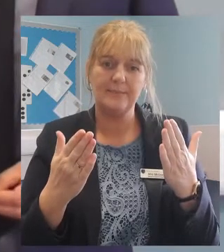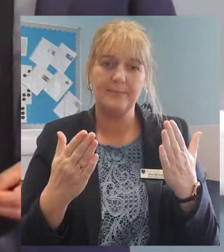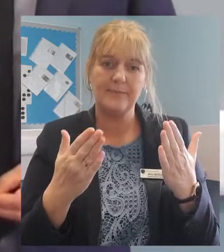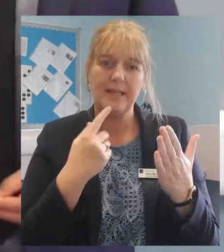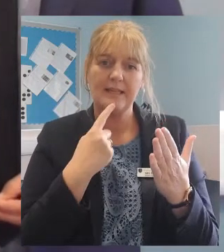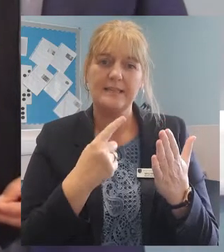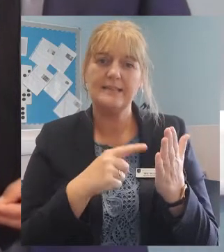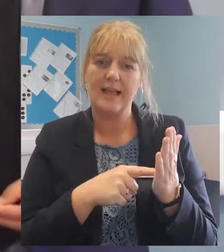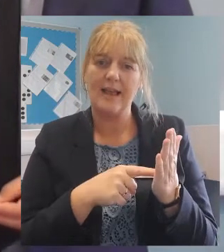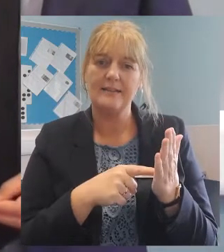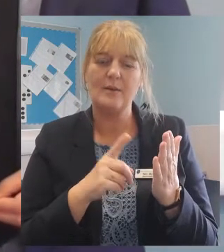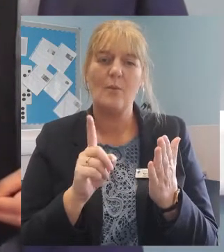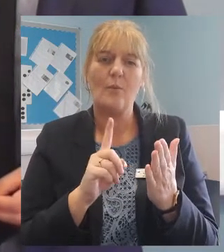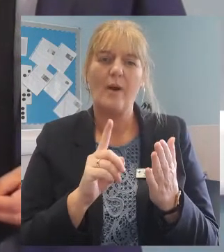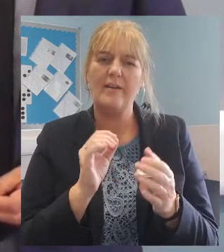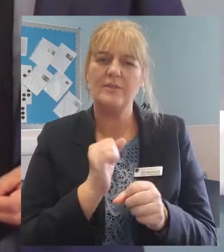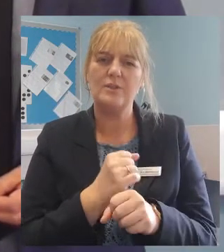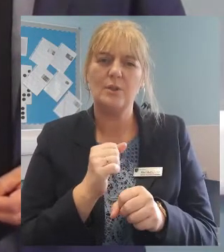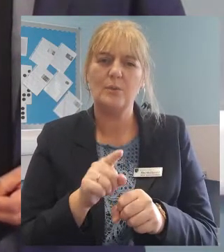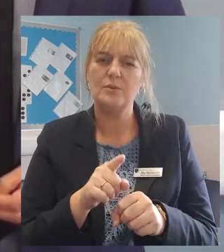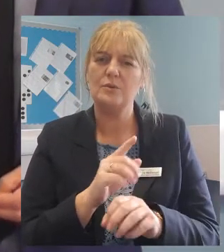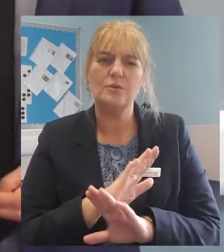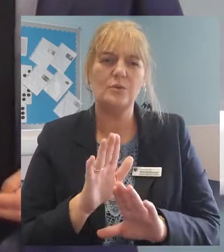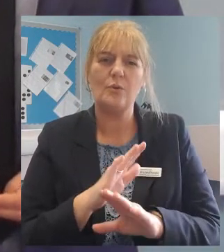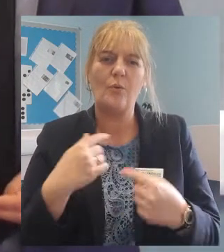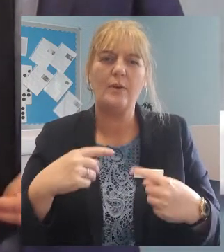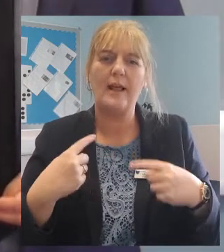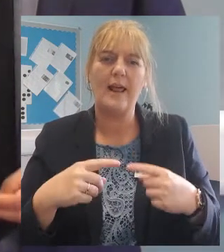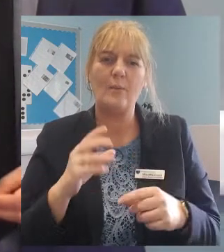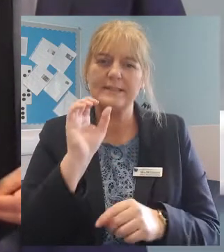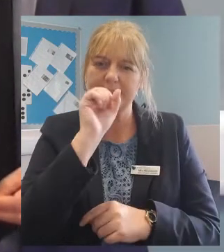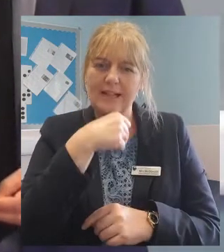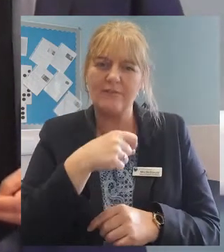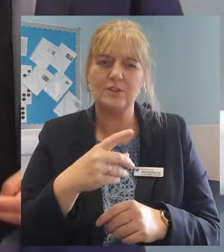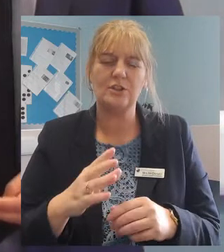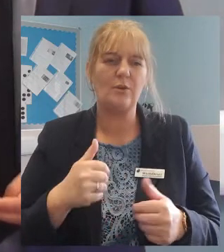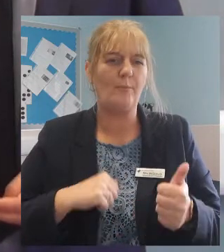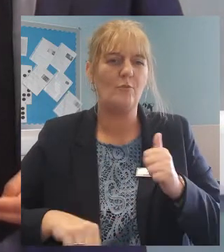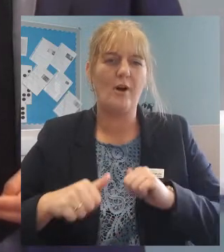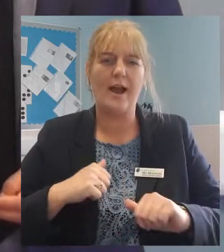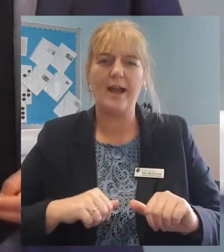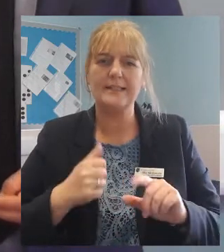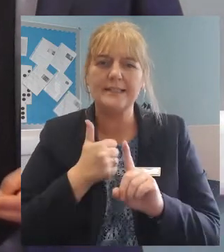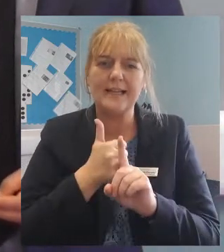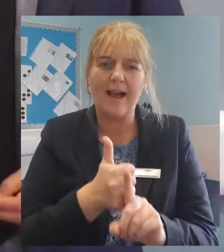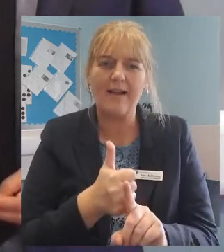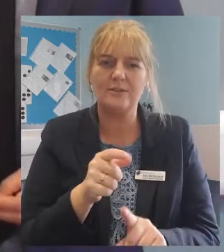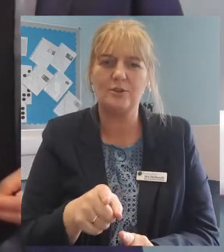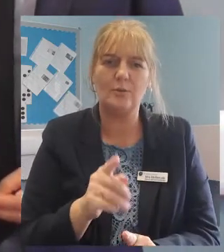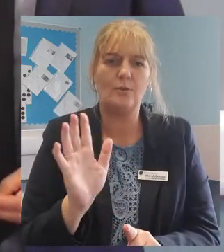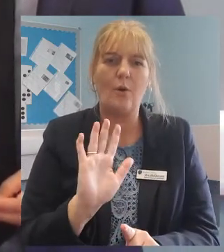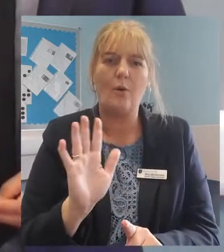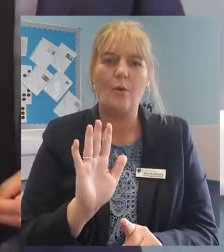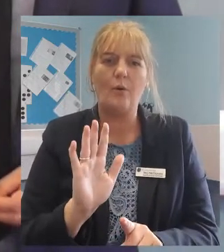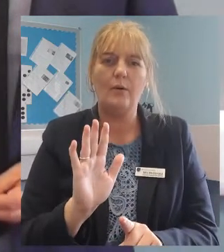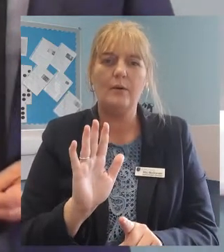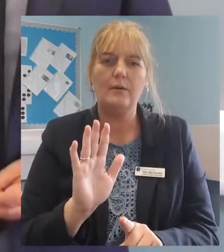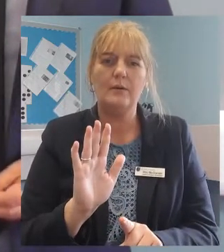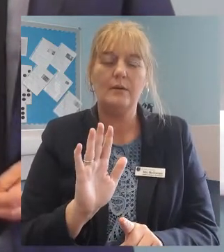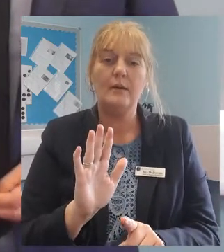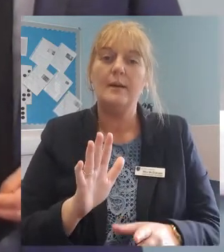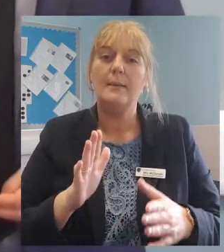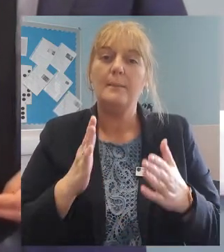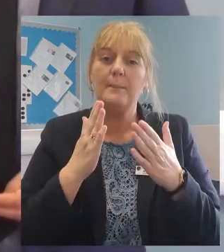2 verse 3 it says, "In whatever you do, do not let selfishness or pride be your guide. Instead,